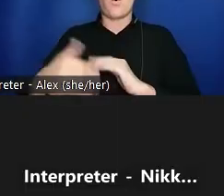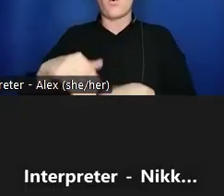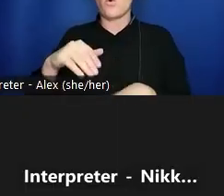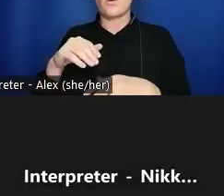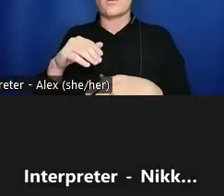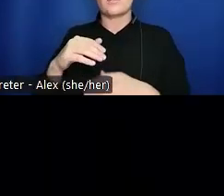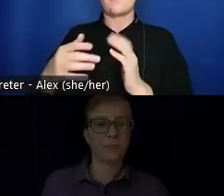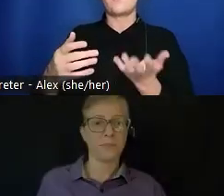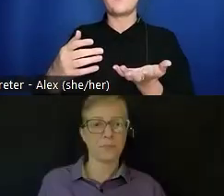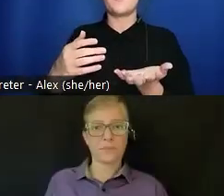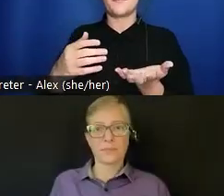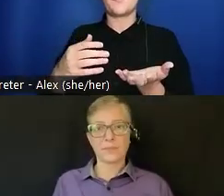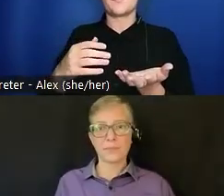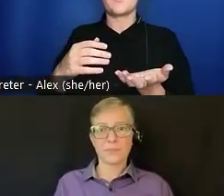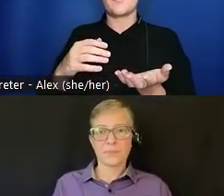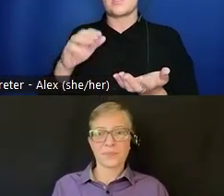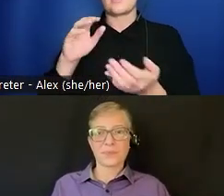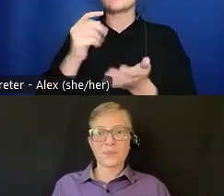With all these things going on,